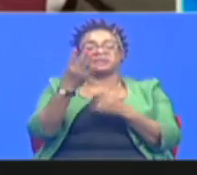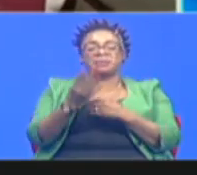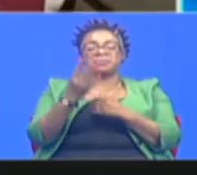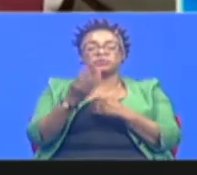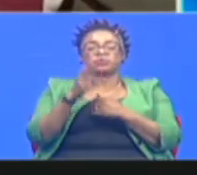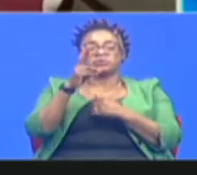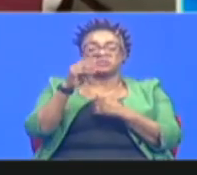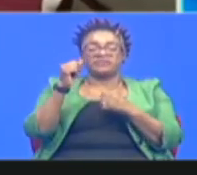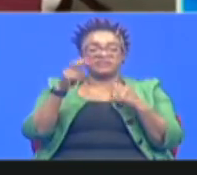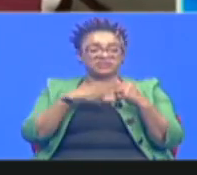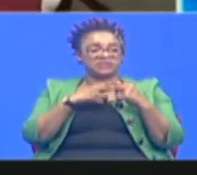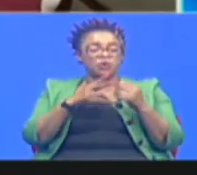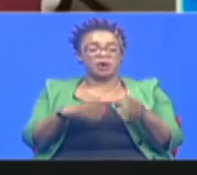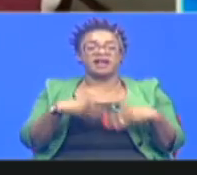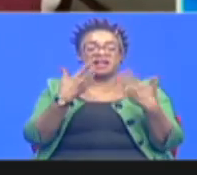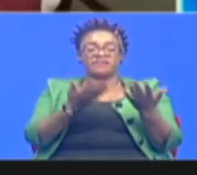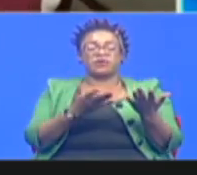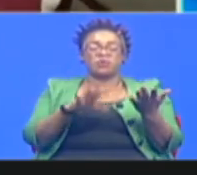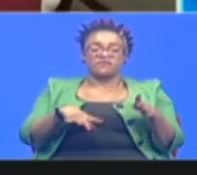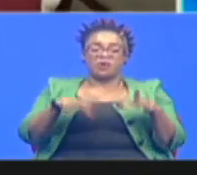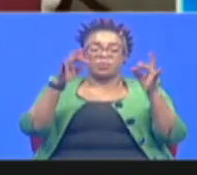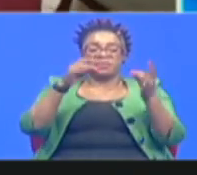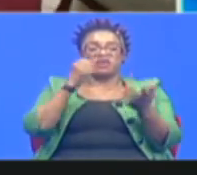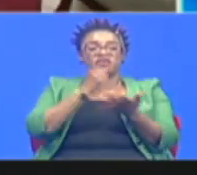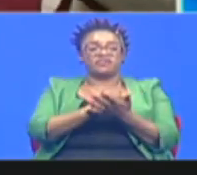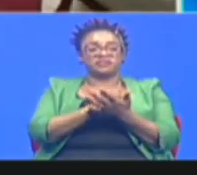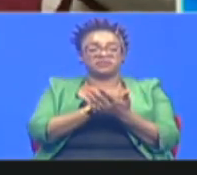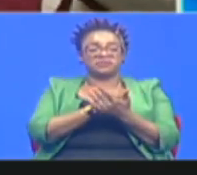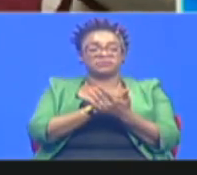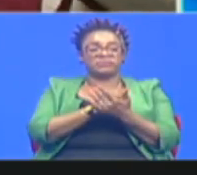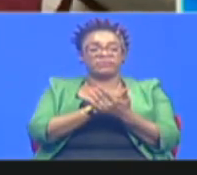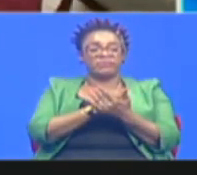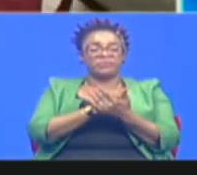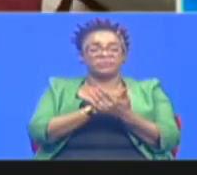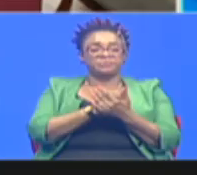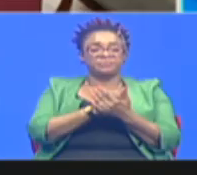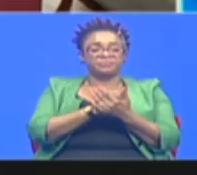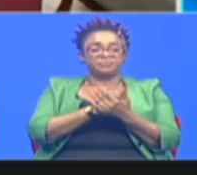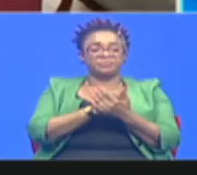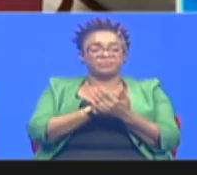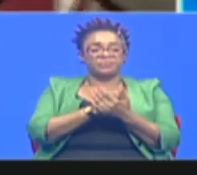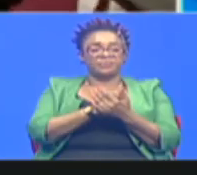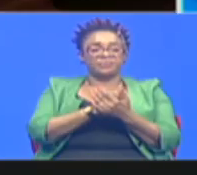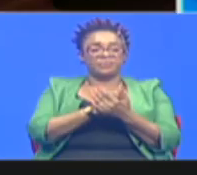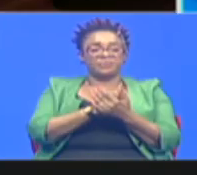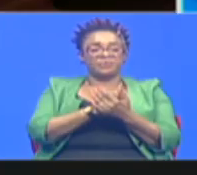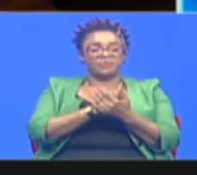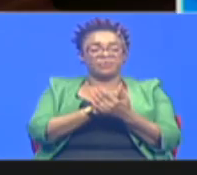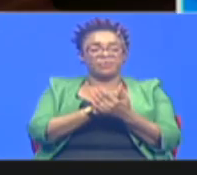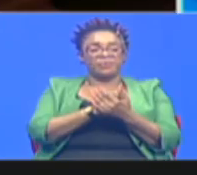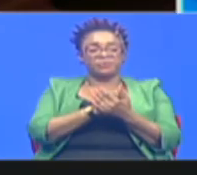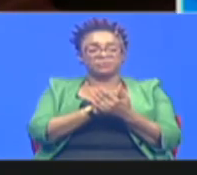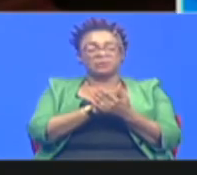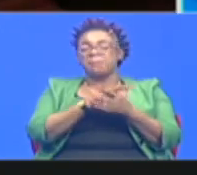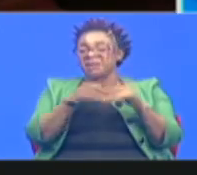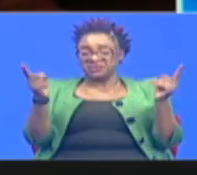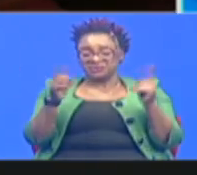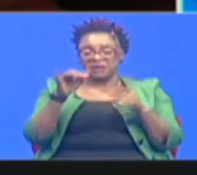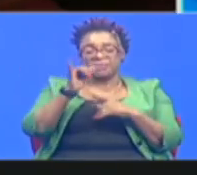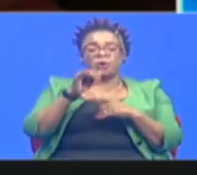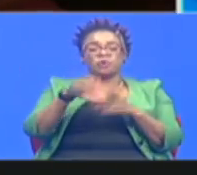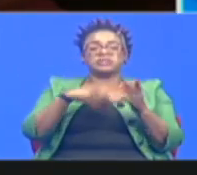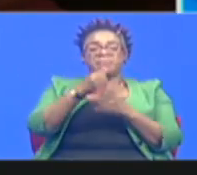2017, they were delivered. So we found them in the office. But what this regime, this government did was the payment, because all